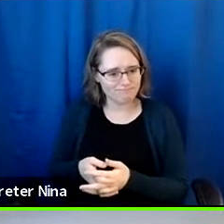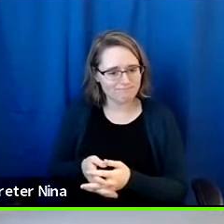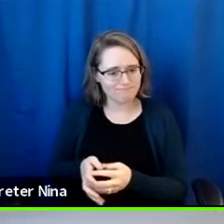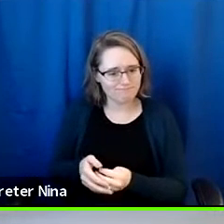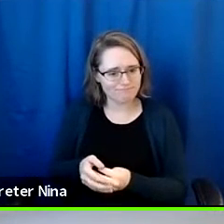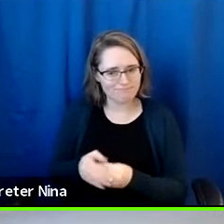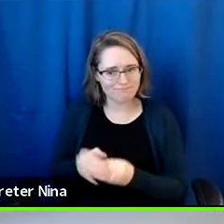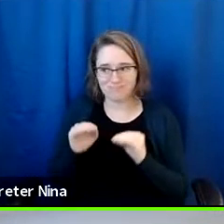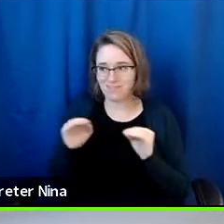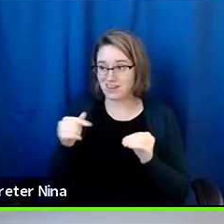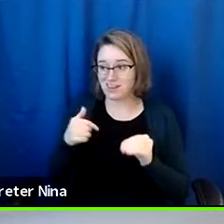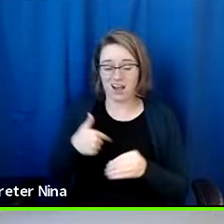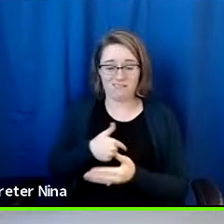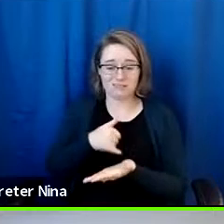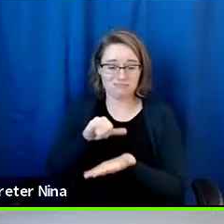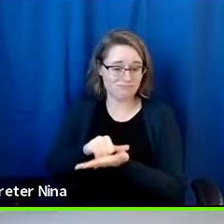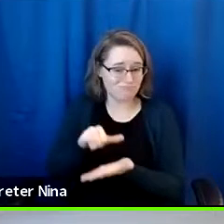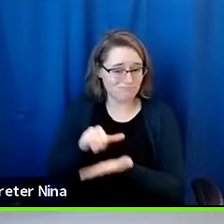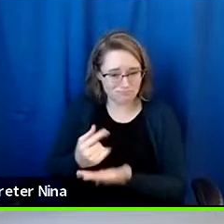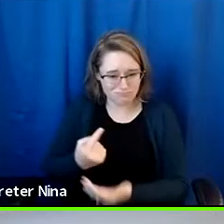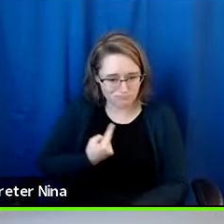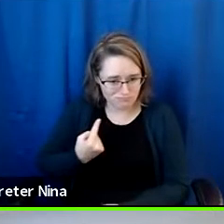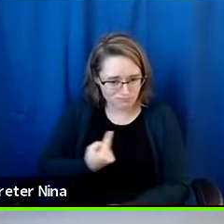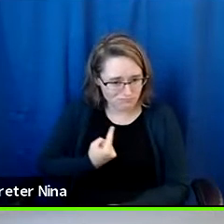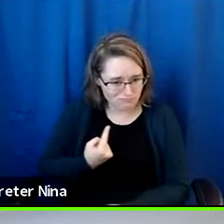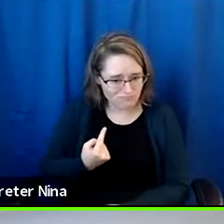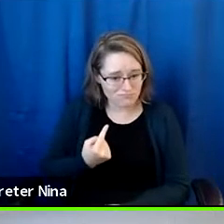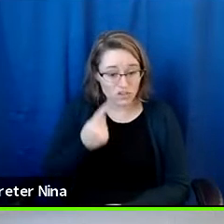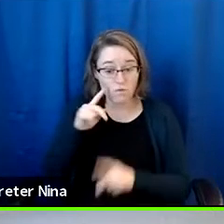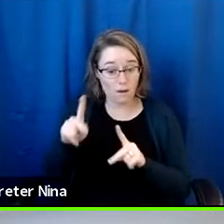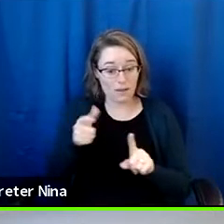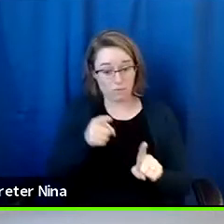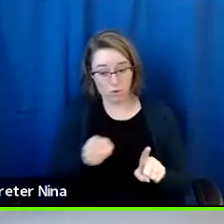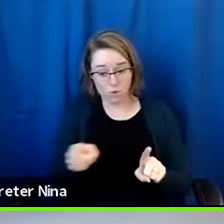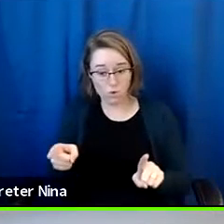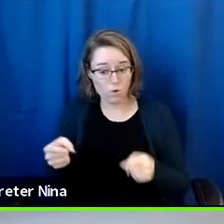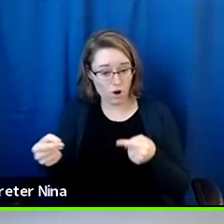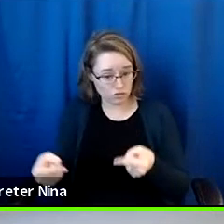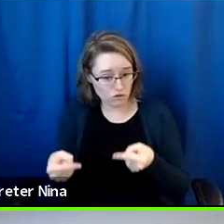None of us can do this by ourselves. And for folks who are struggling,